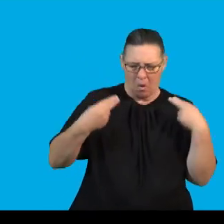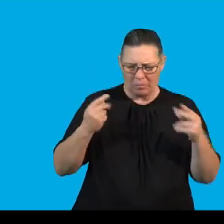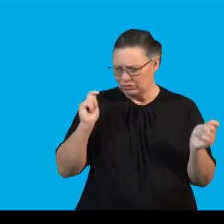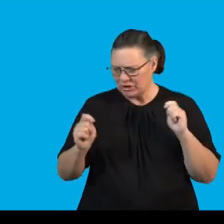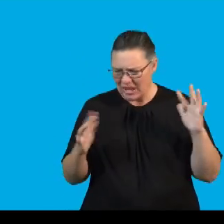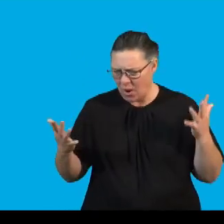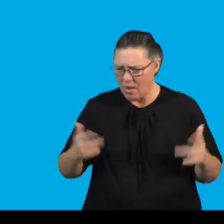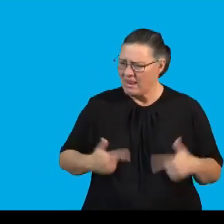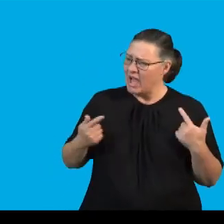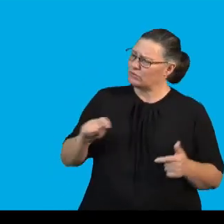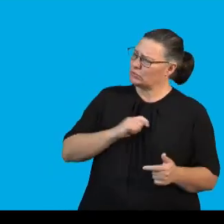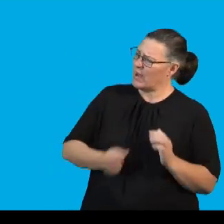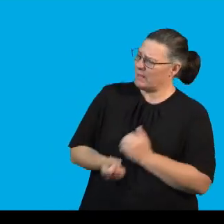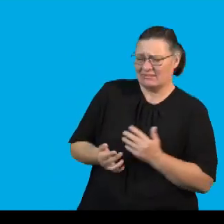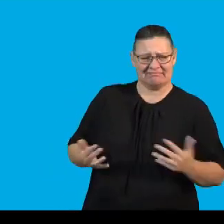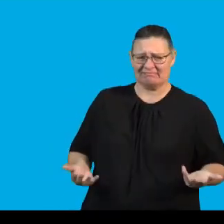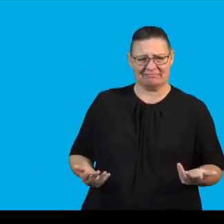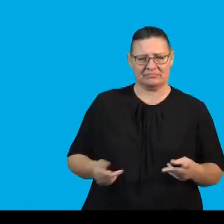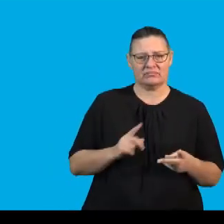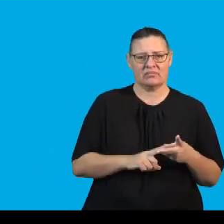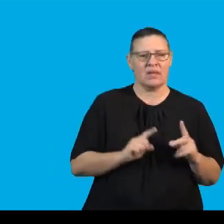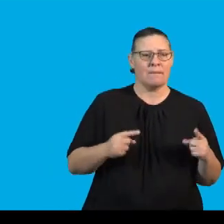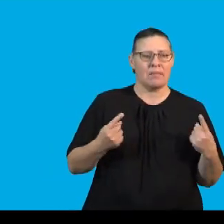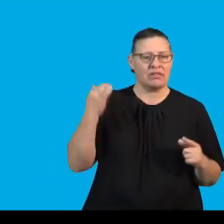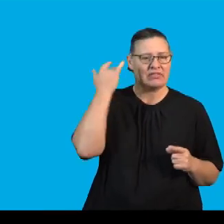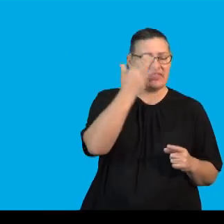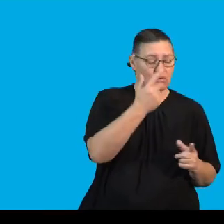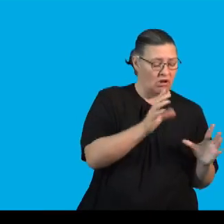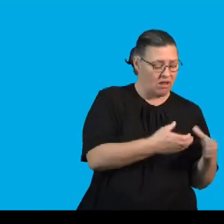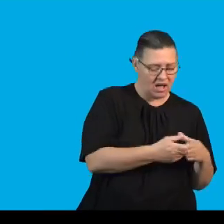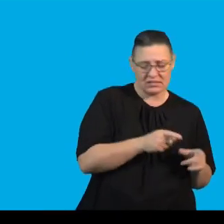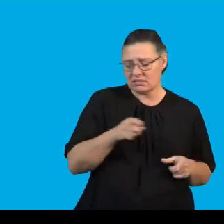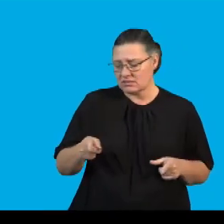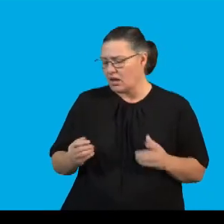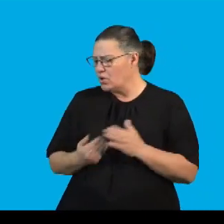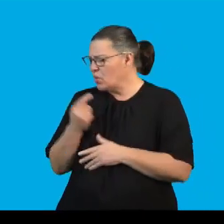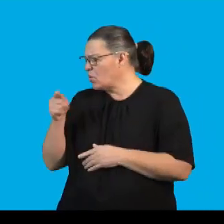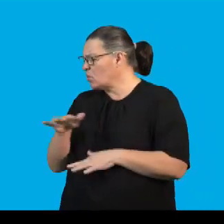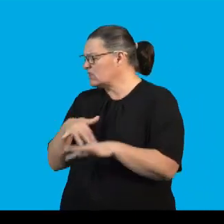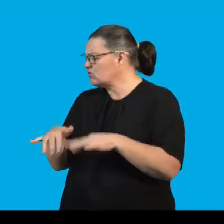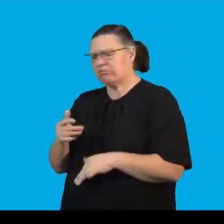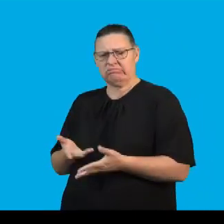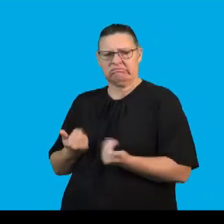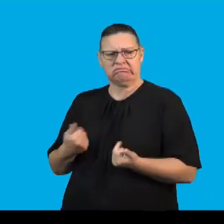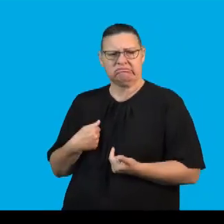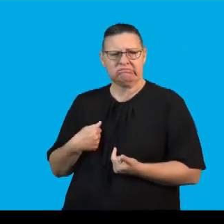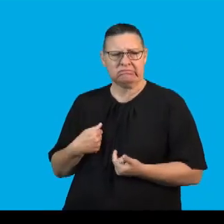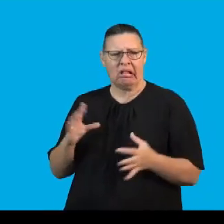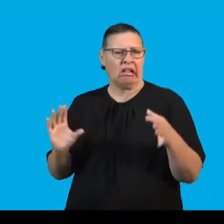hormone changes and links in real life, unable to link theory done in class to new and unfamiliar